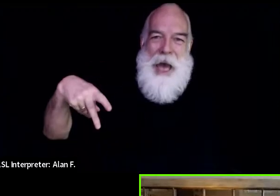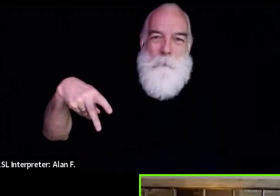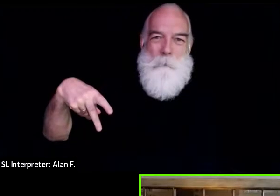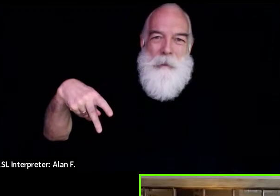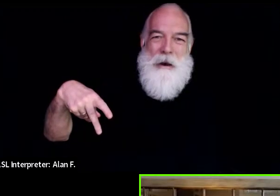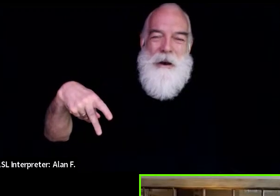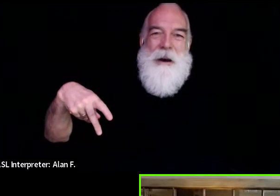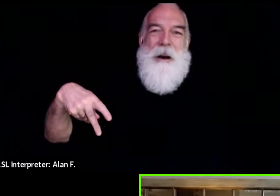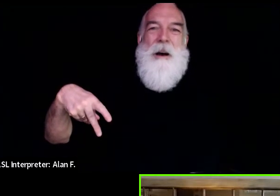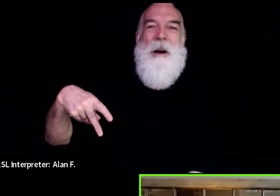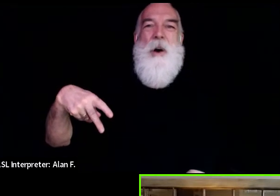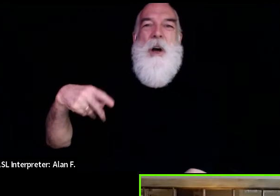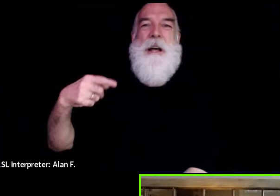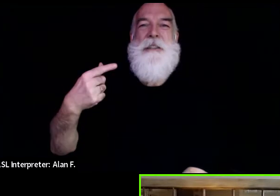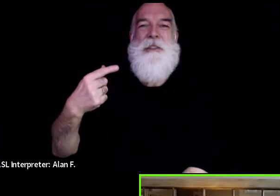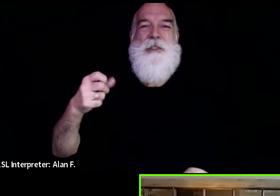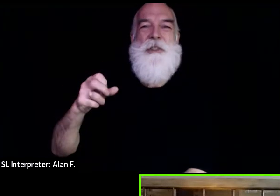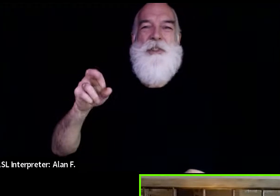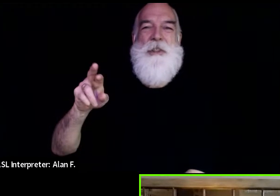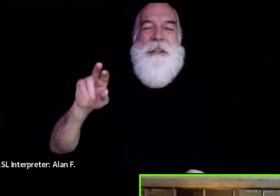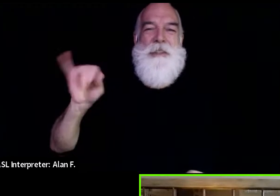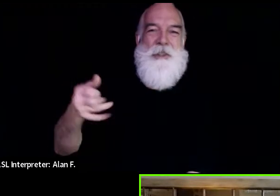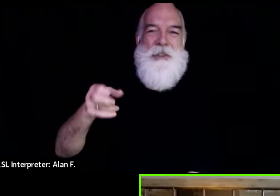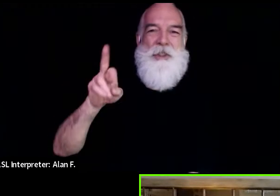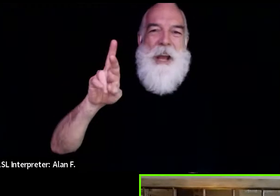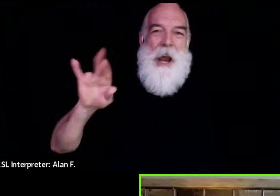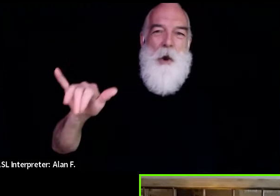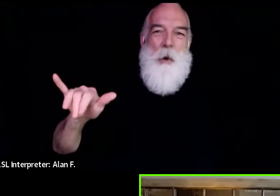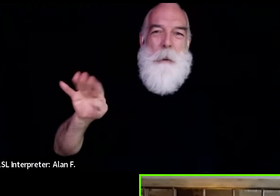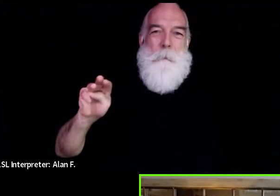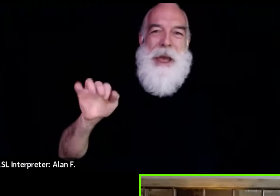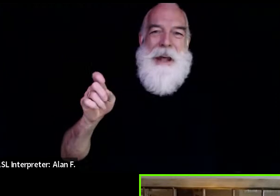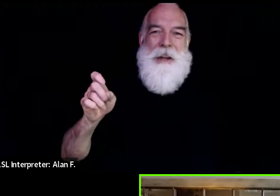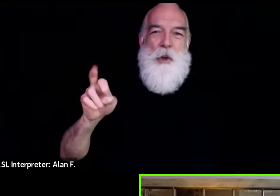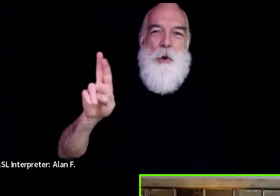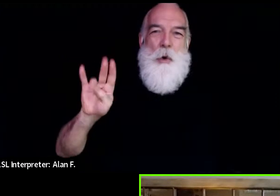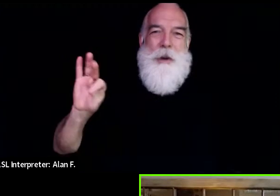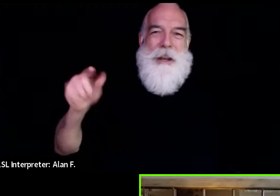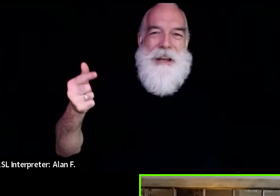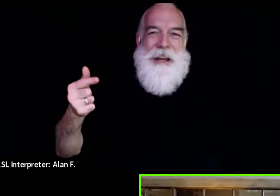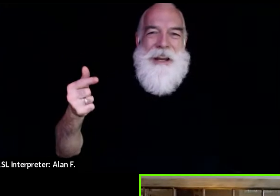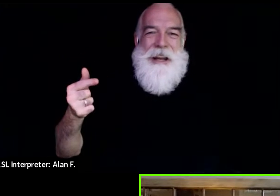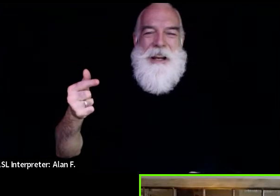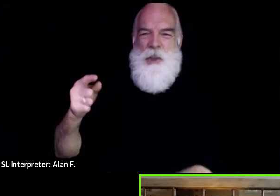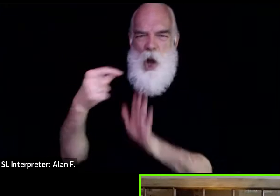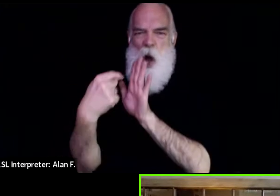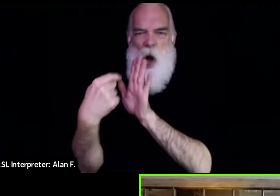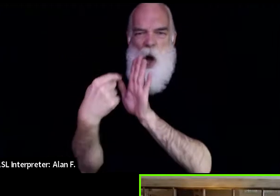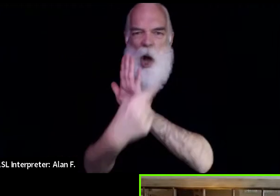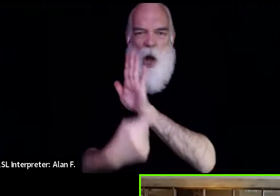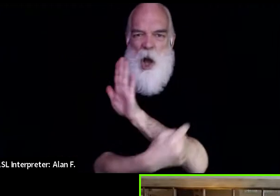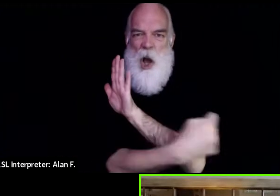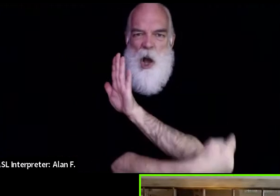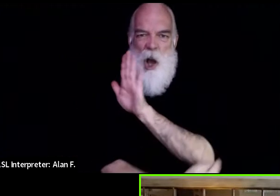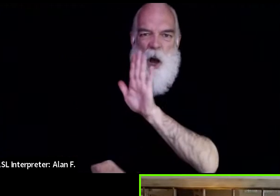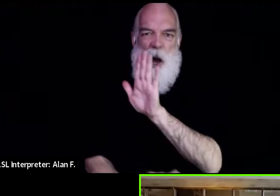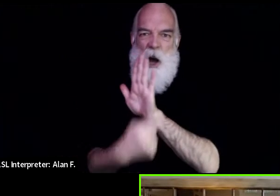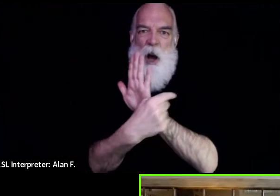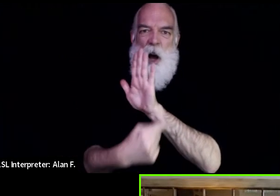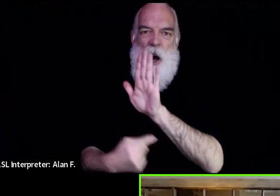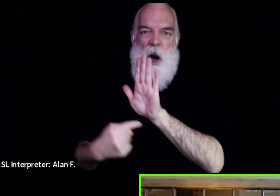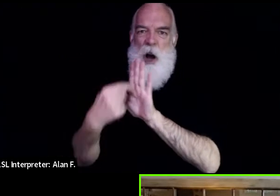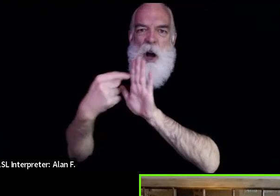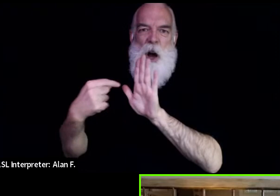representation of who we are as a state, balanced representation of who we are as a